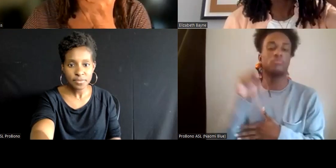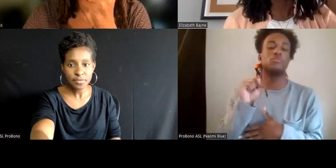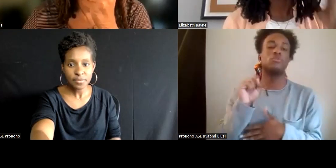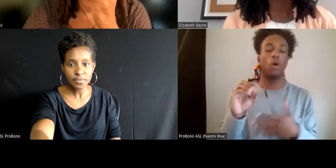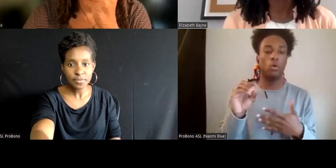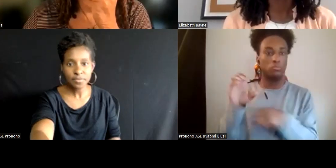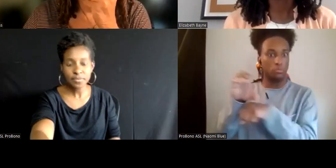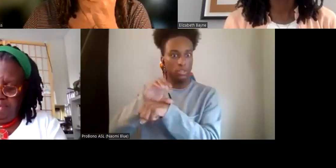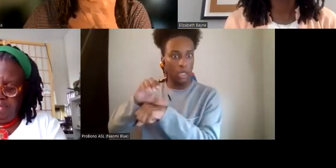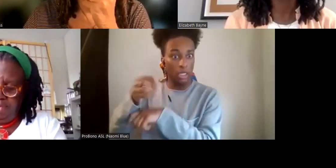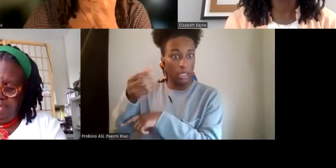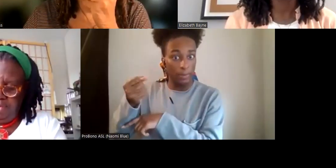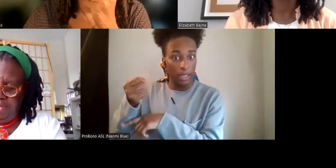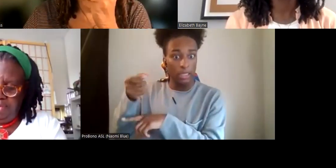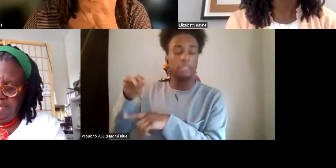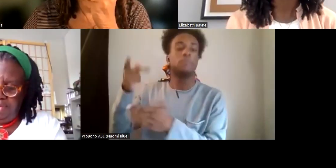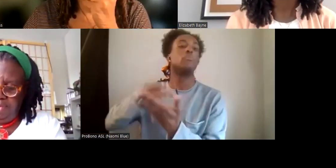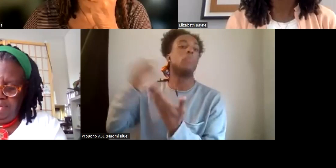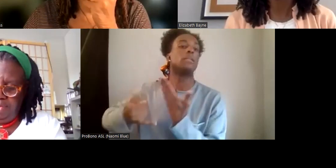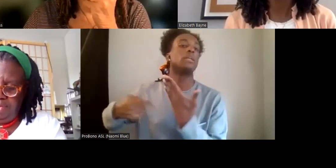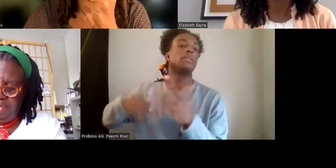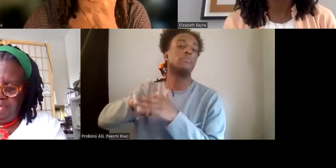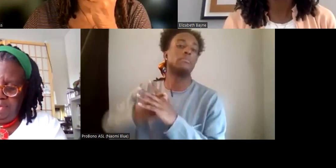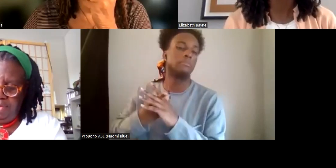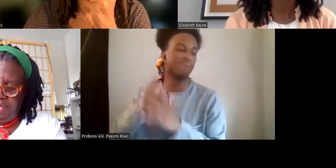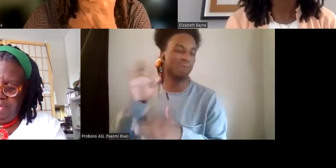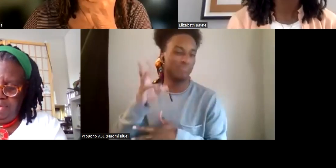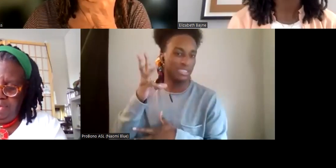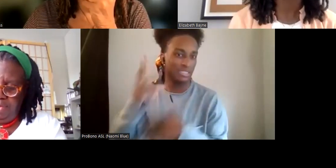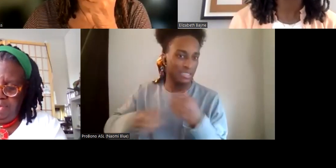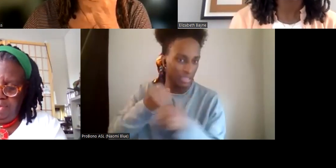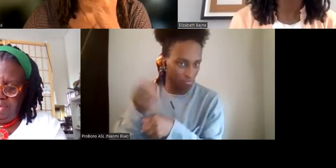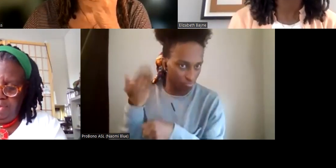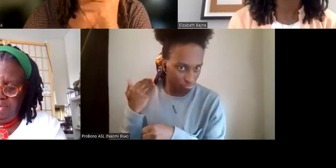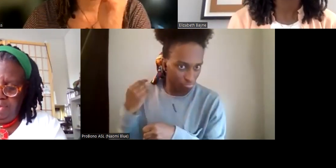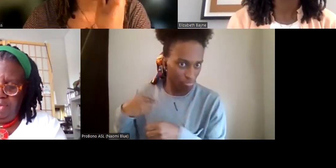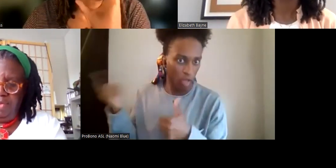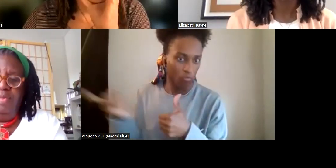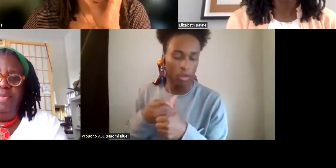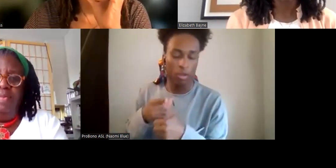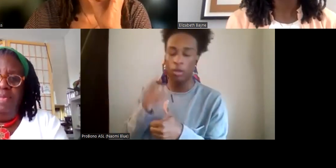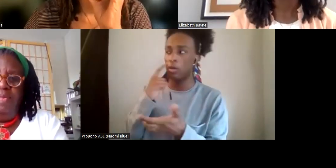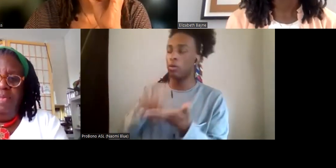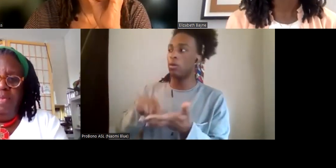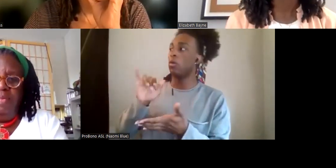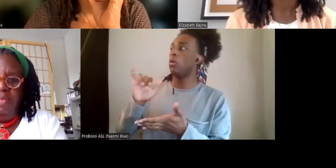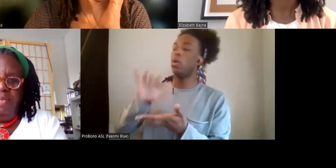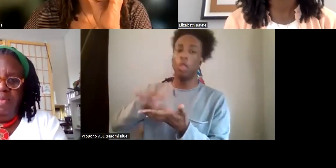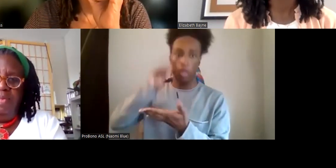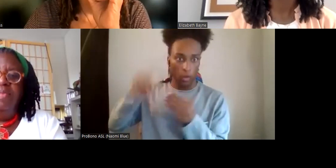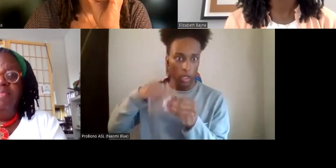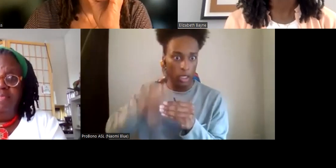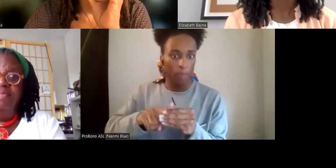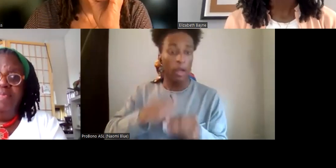Chocolate Milk is a project that I started about 6 years ago when I first learned about the gaps between Black women's